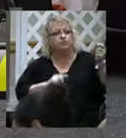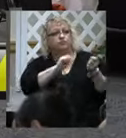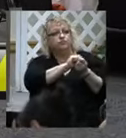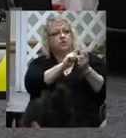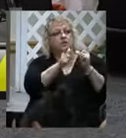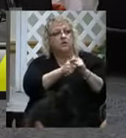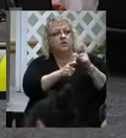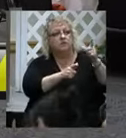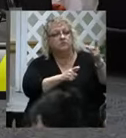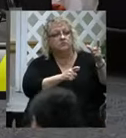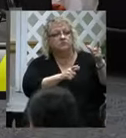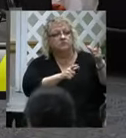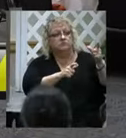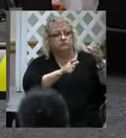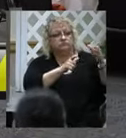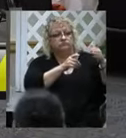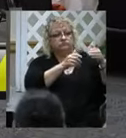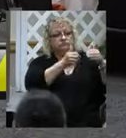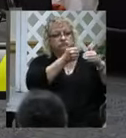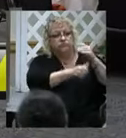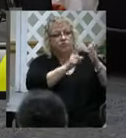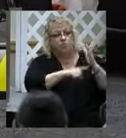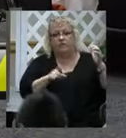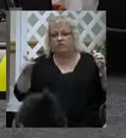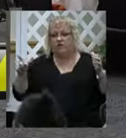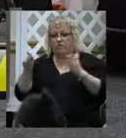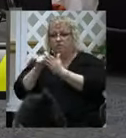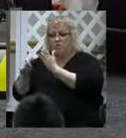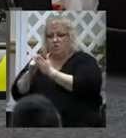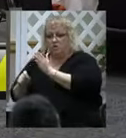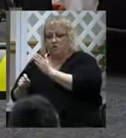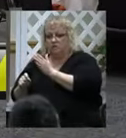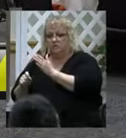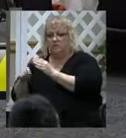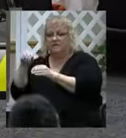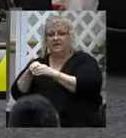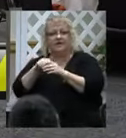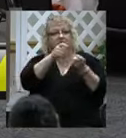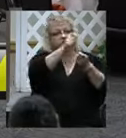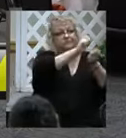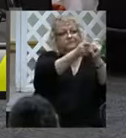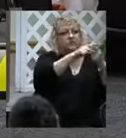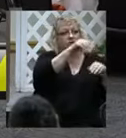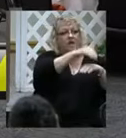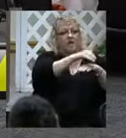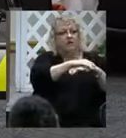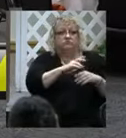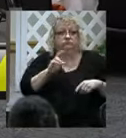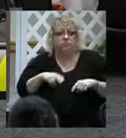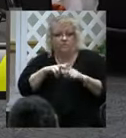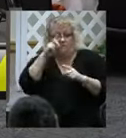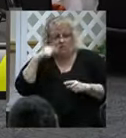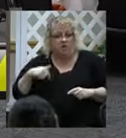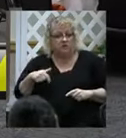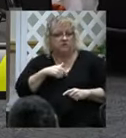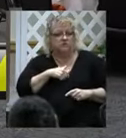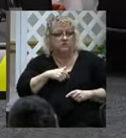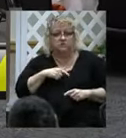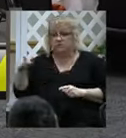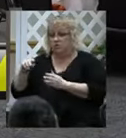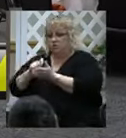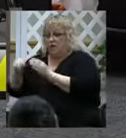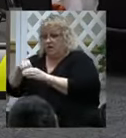translation category to get what the client wrote back into English. So it's a normal process for us. And with